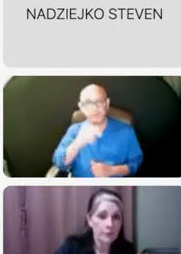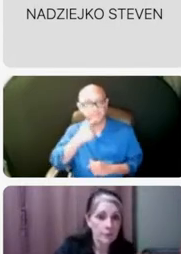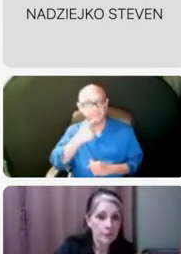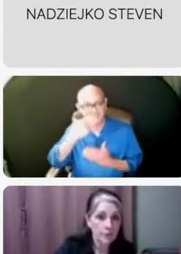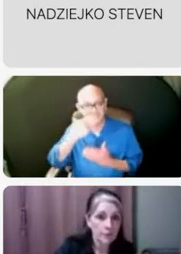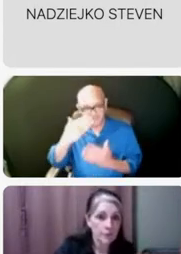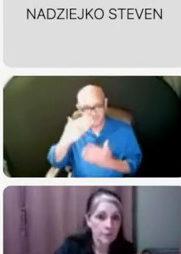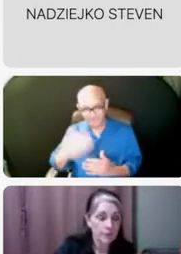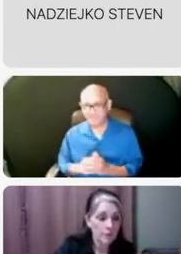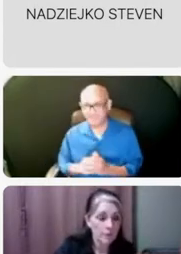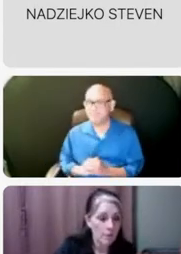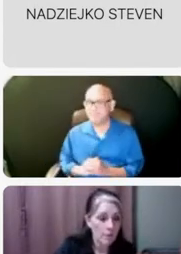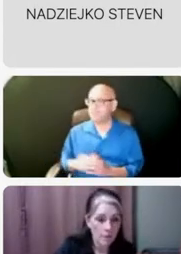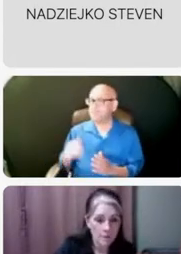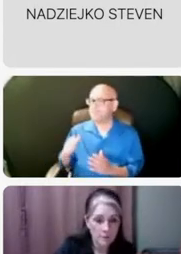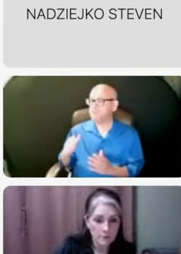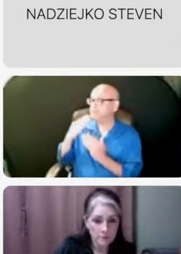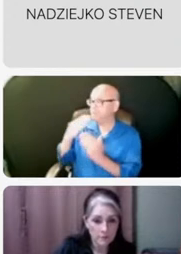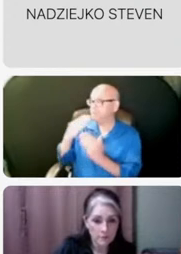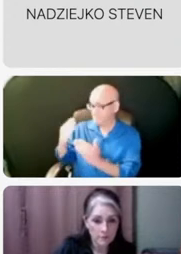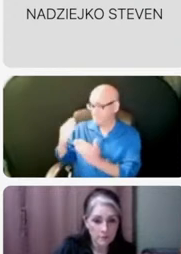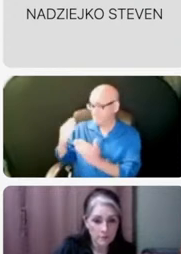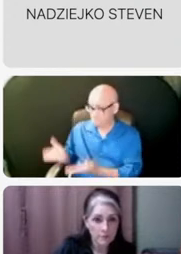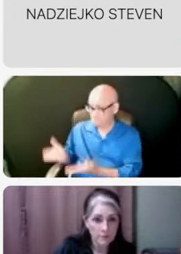thank you again thank you guys